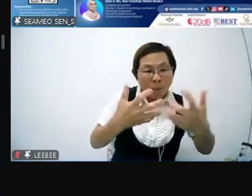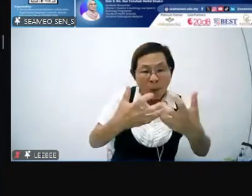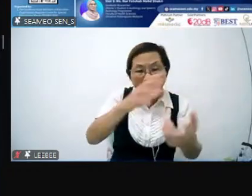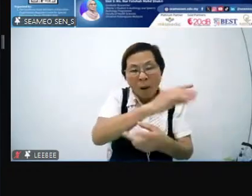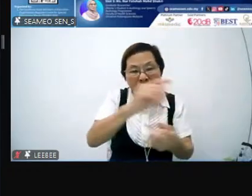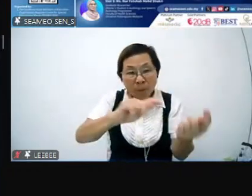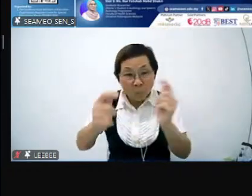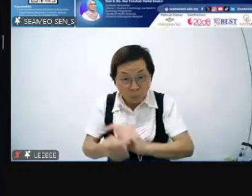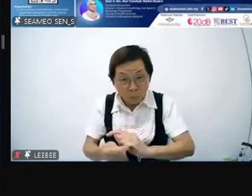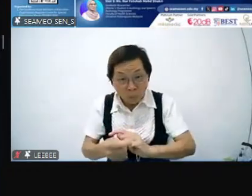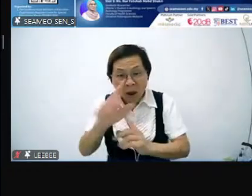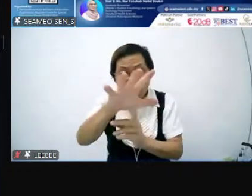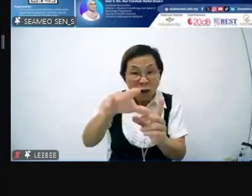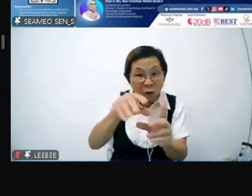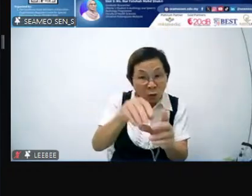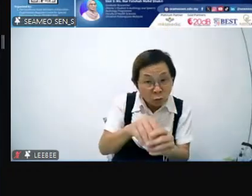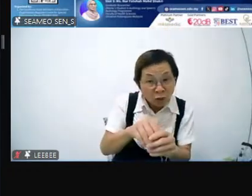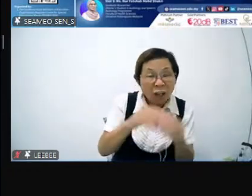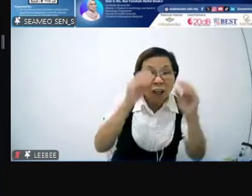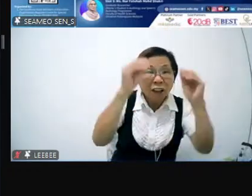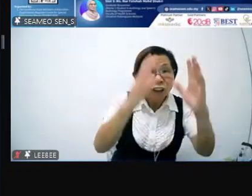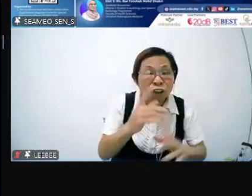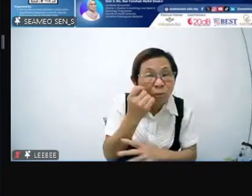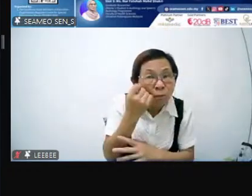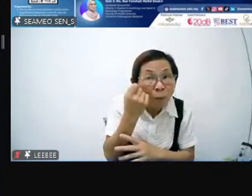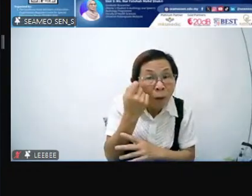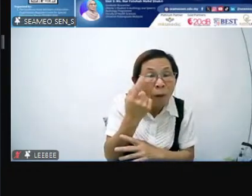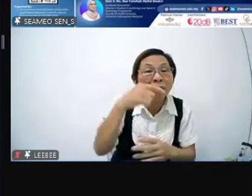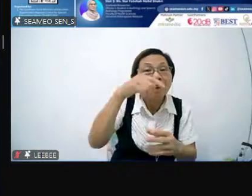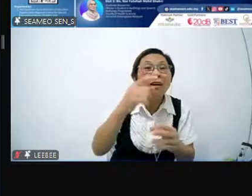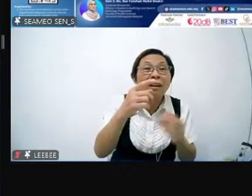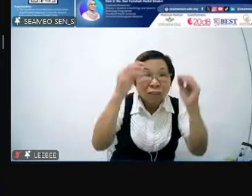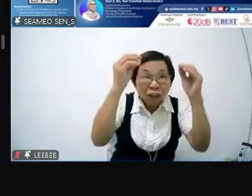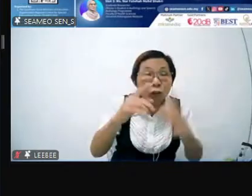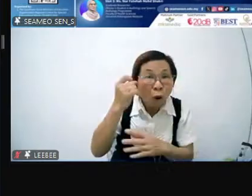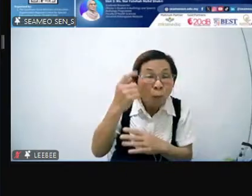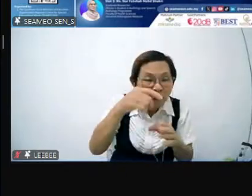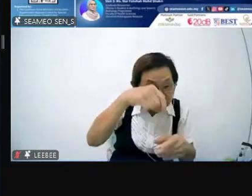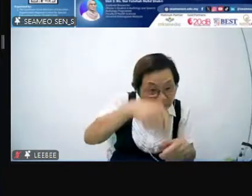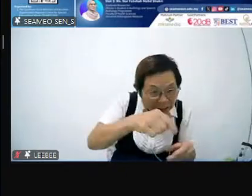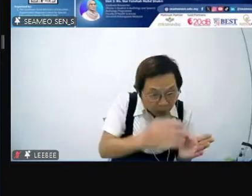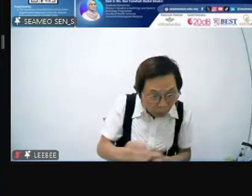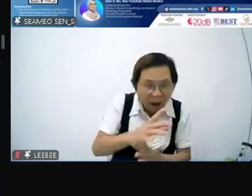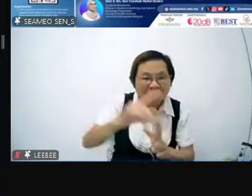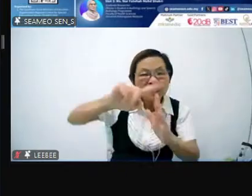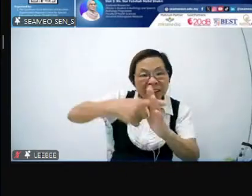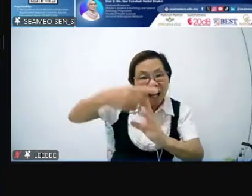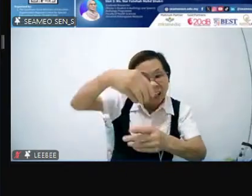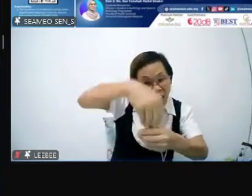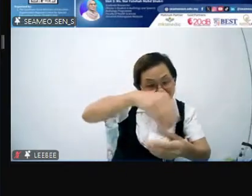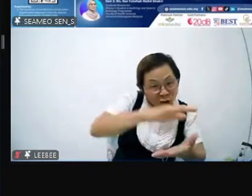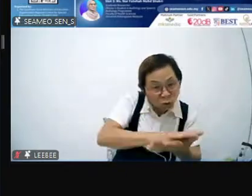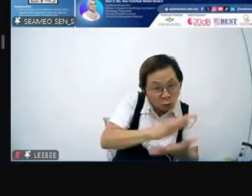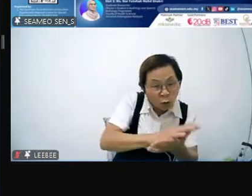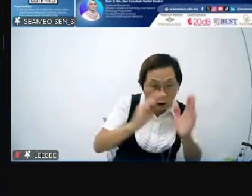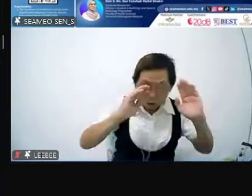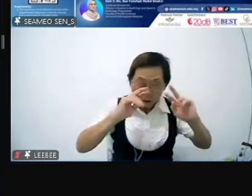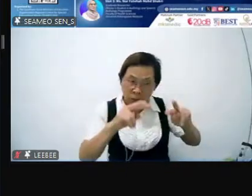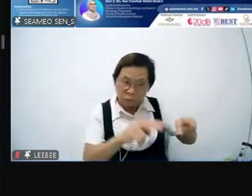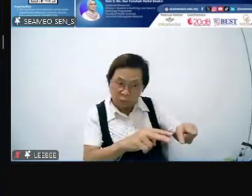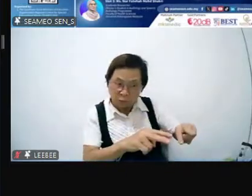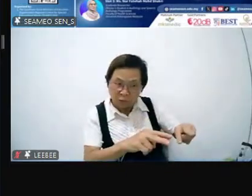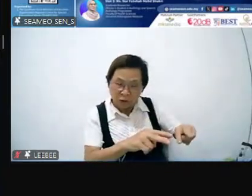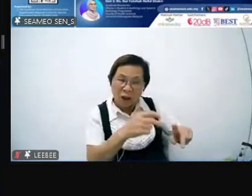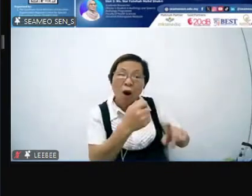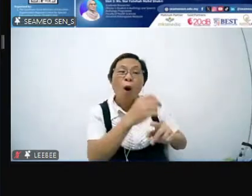modifications, including teachers' understanding of these strategies, implementation in schools, observed effects or